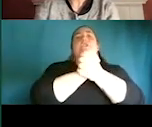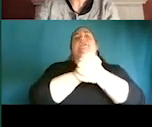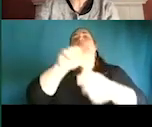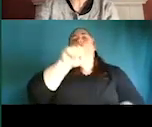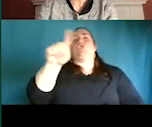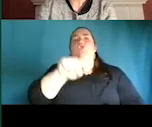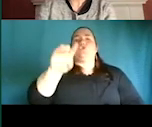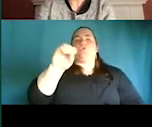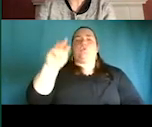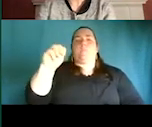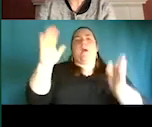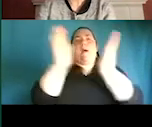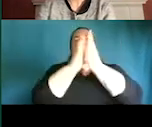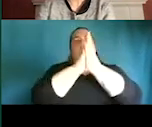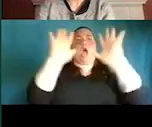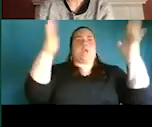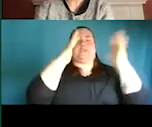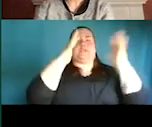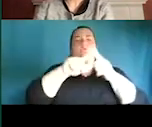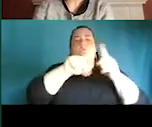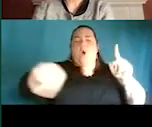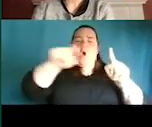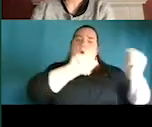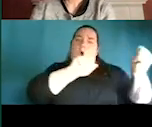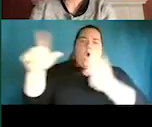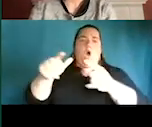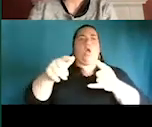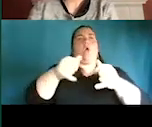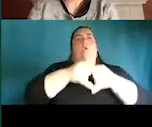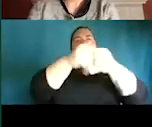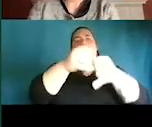you also to the nominators who took time to make visible